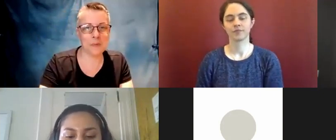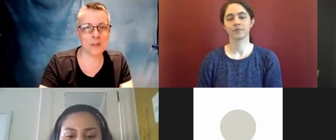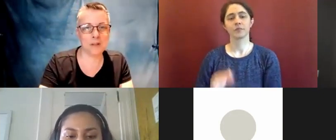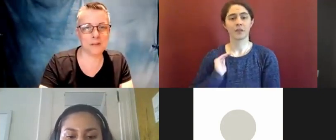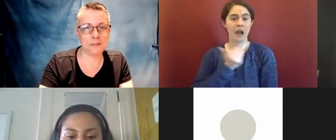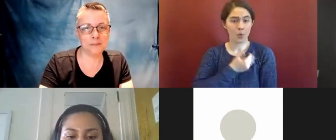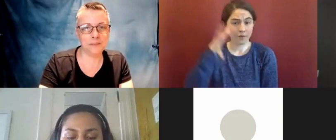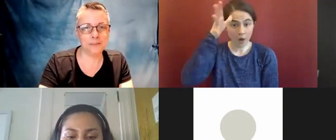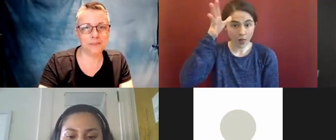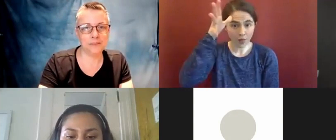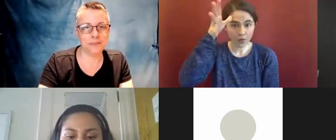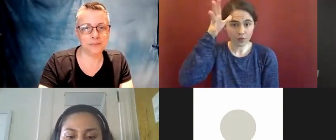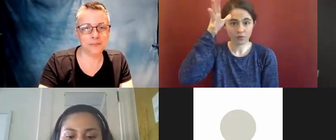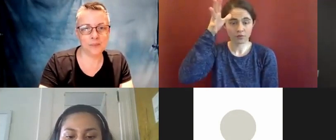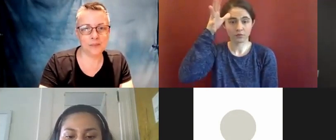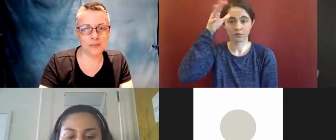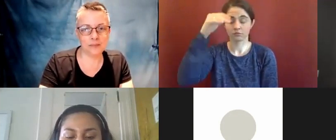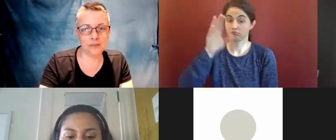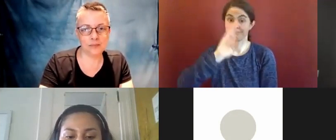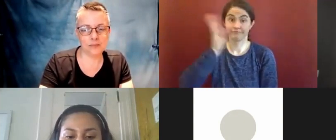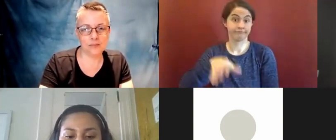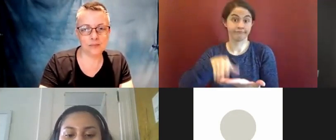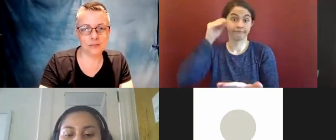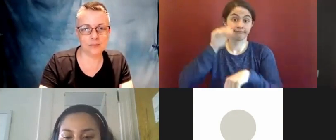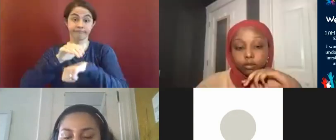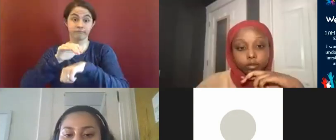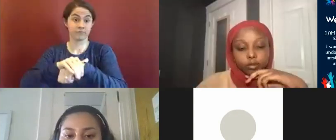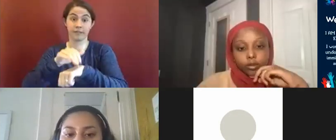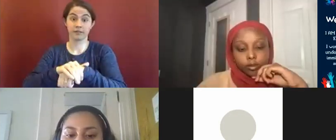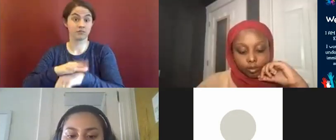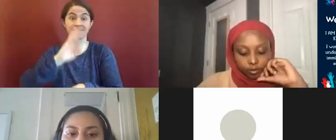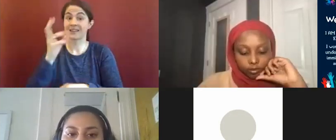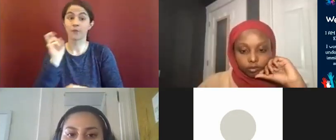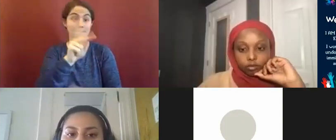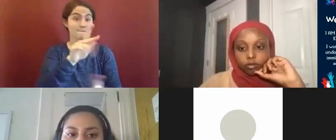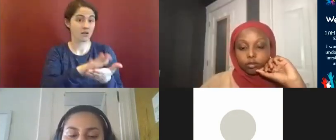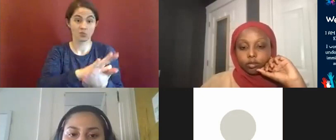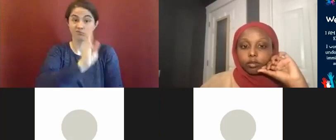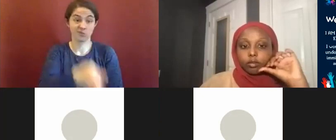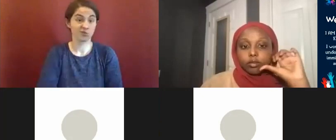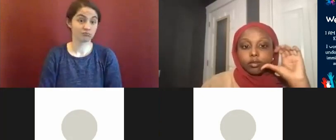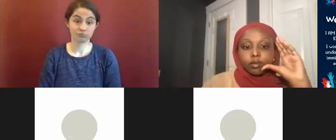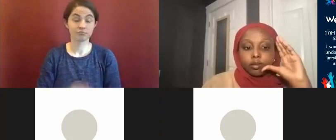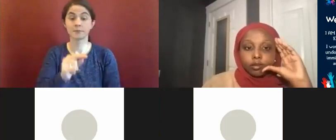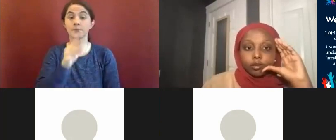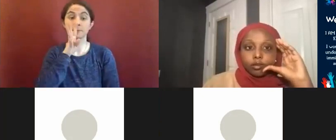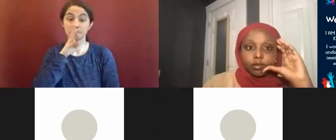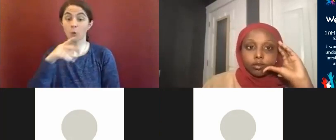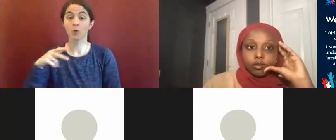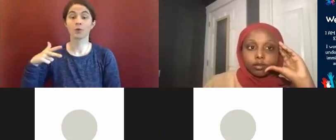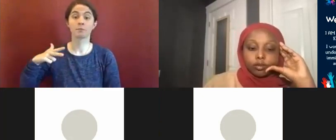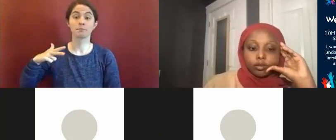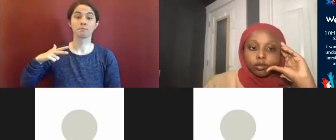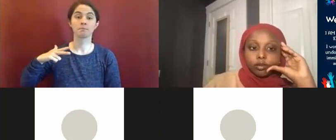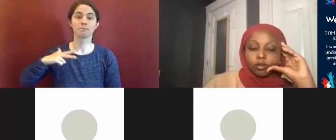father never learned English, like he never went back to school. He spoke Portuguese because we